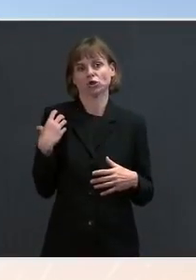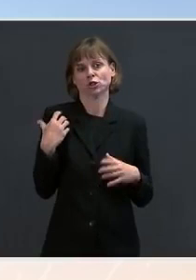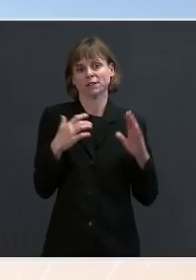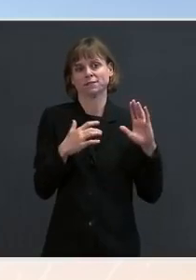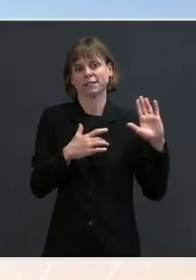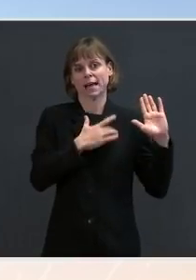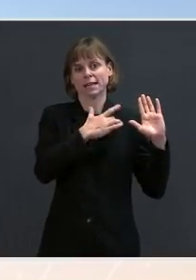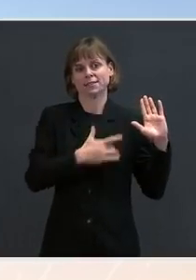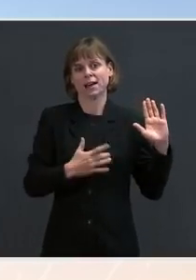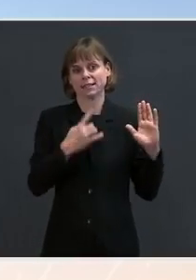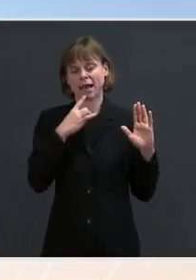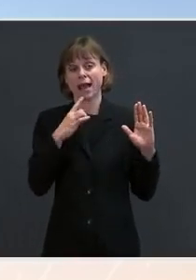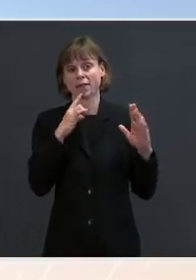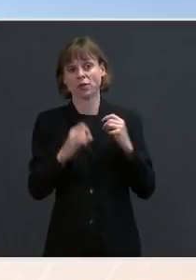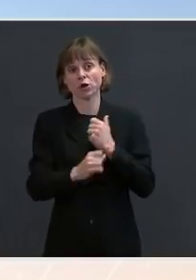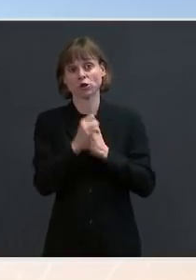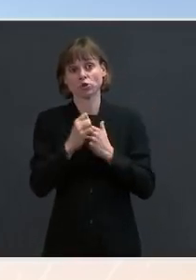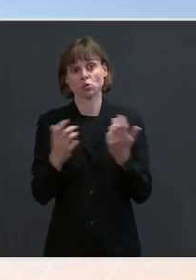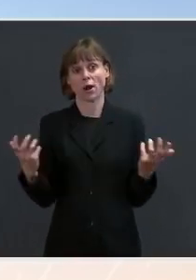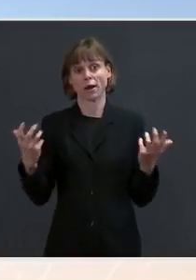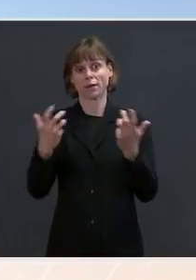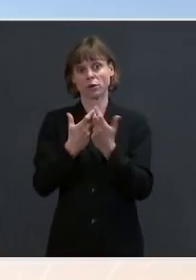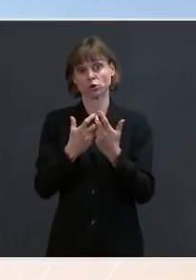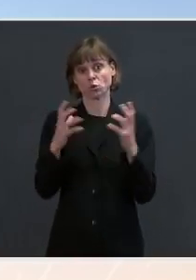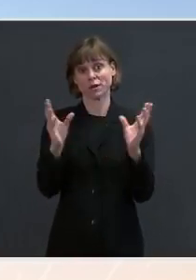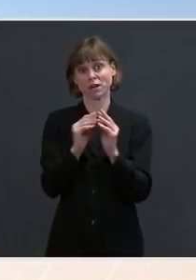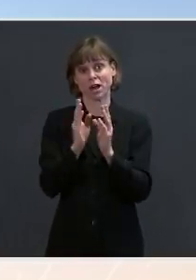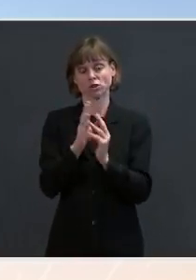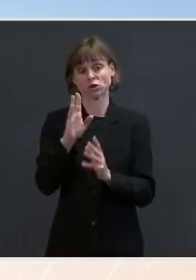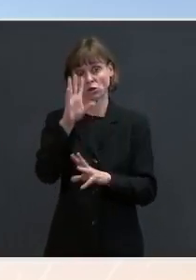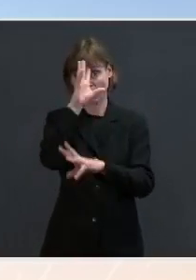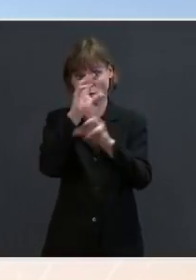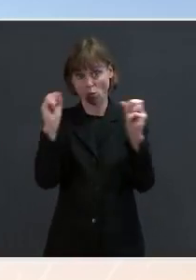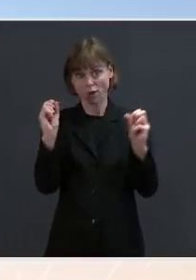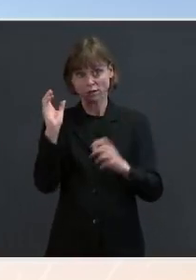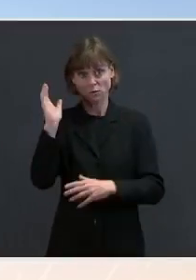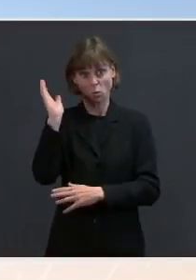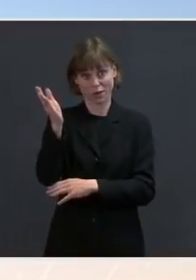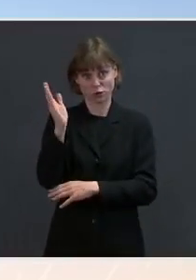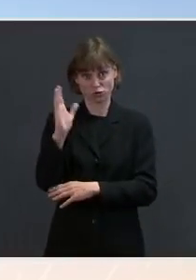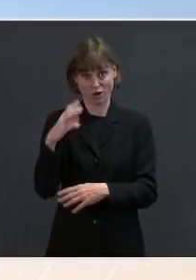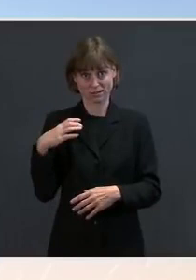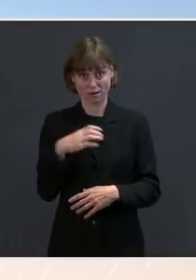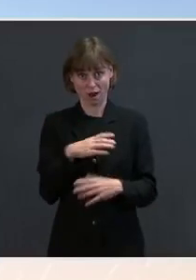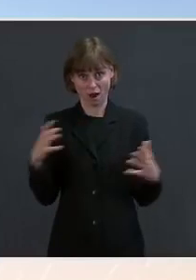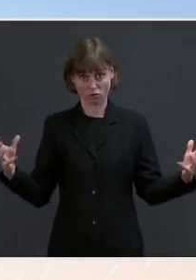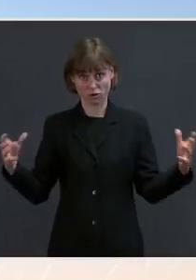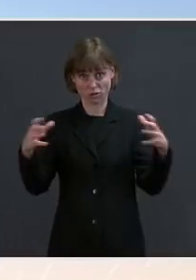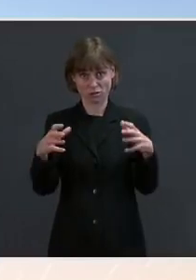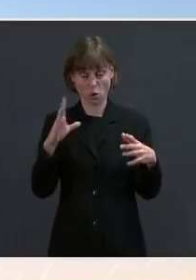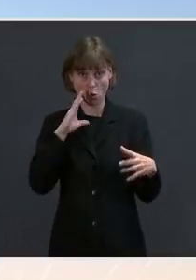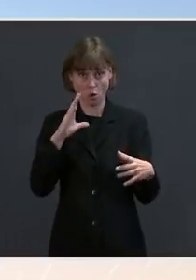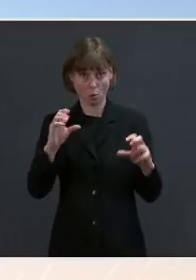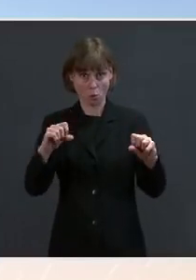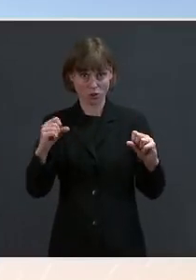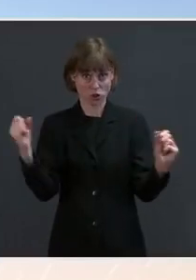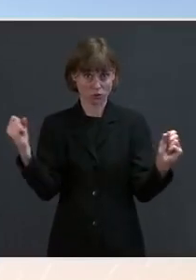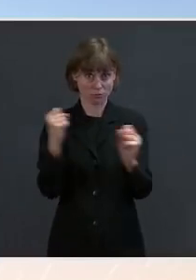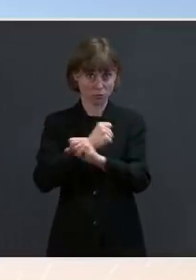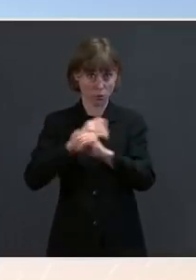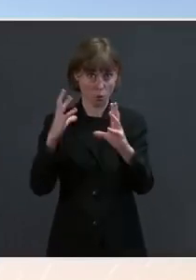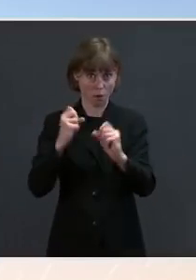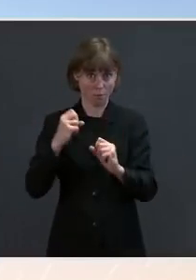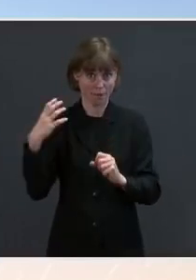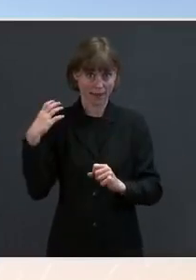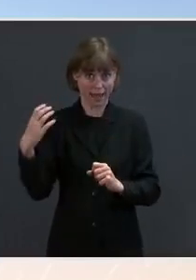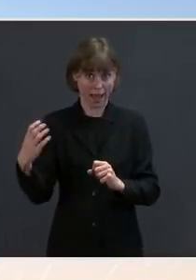the joint session that President Biden is going to address Congress to potentially blow up the Capitol during any address that